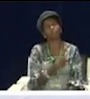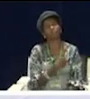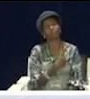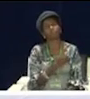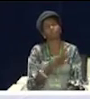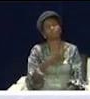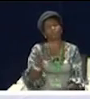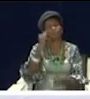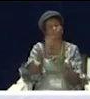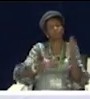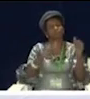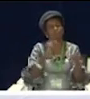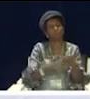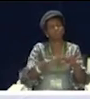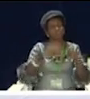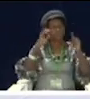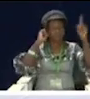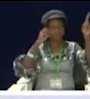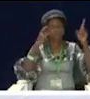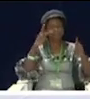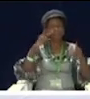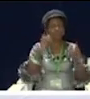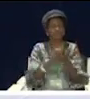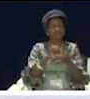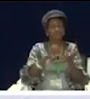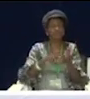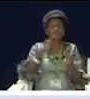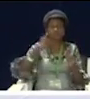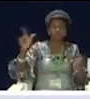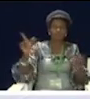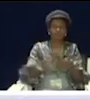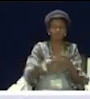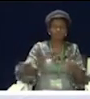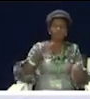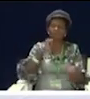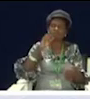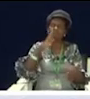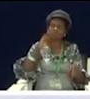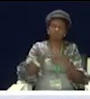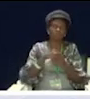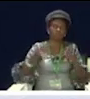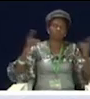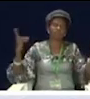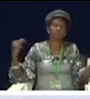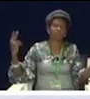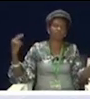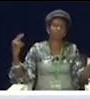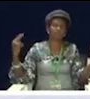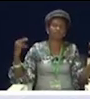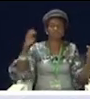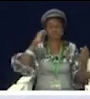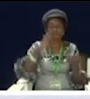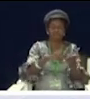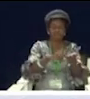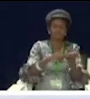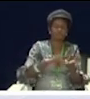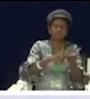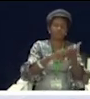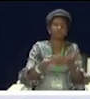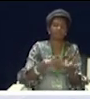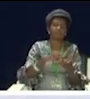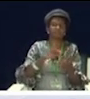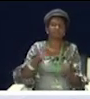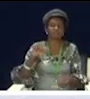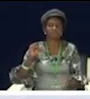And each time he saw that his labor had not been in vain, he dances.